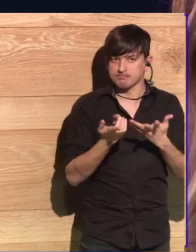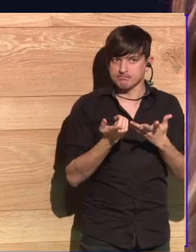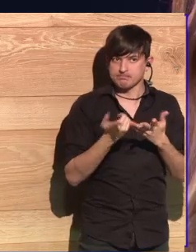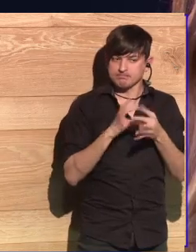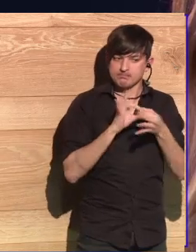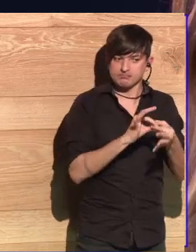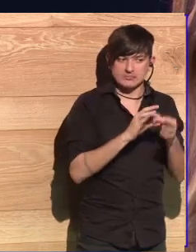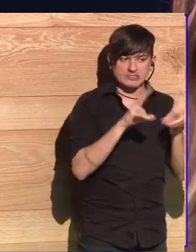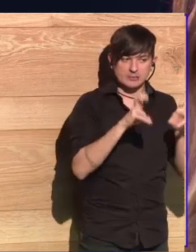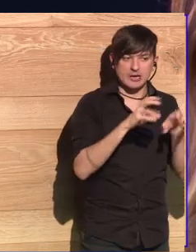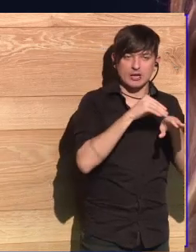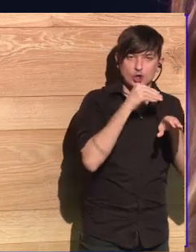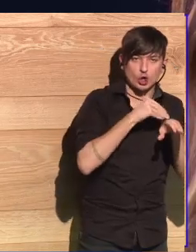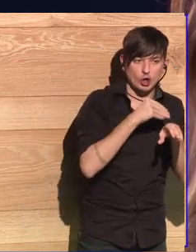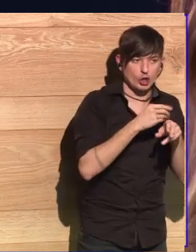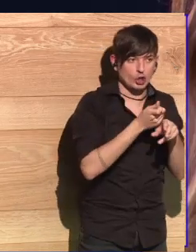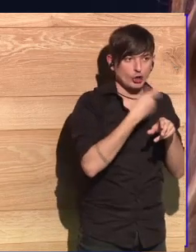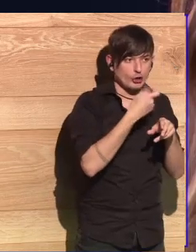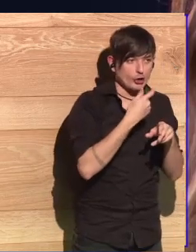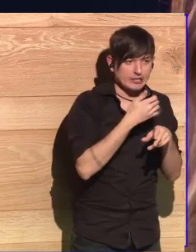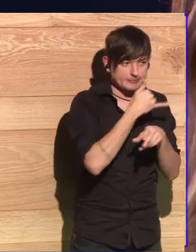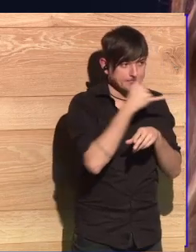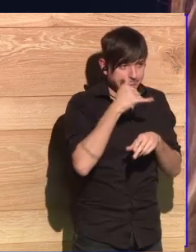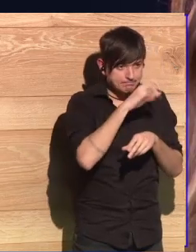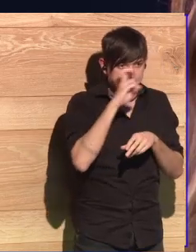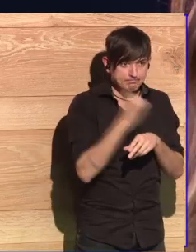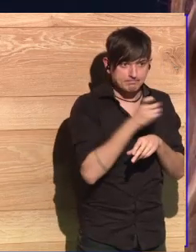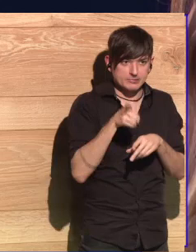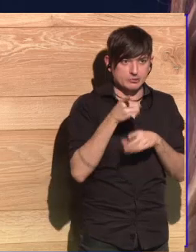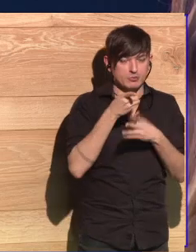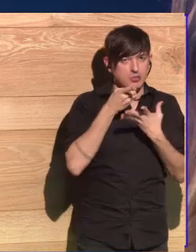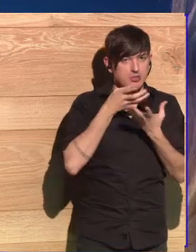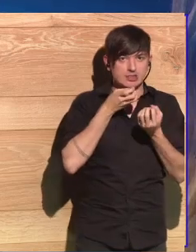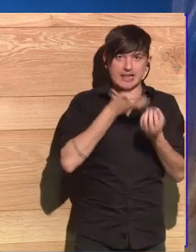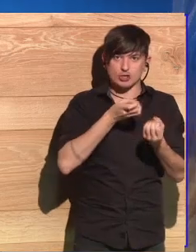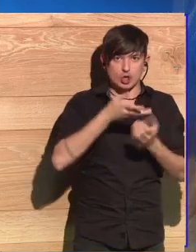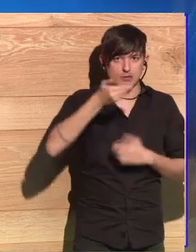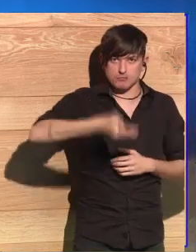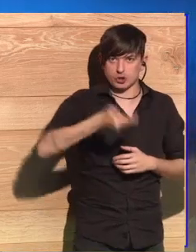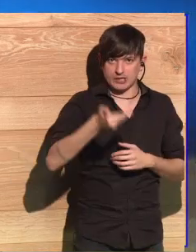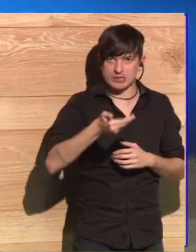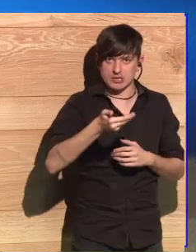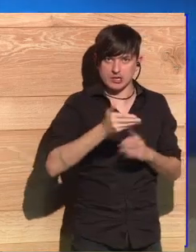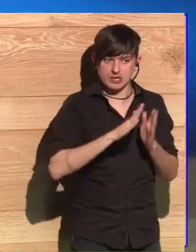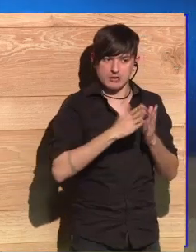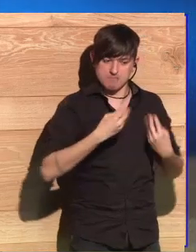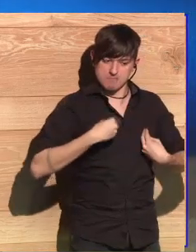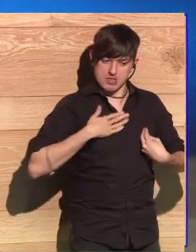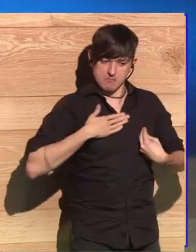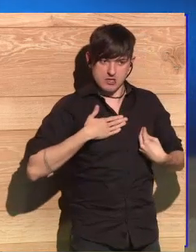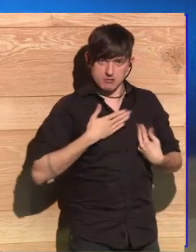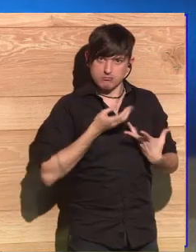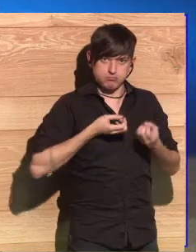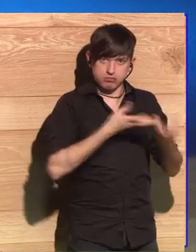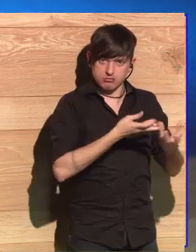thing in your life. But if I could never have written that when my brothers were still alive,